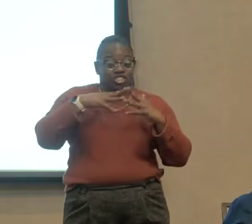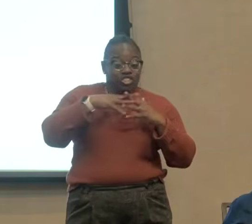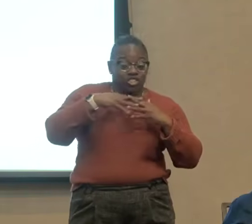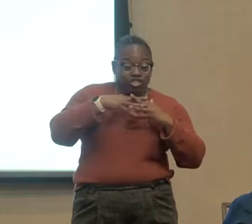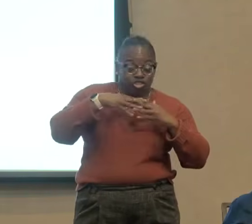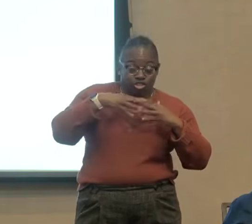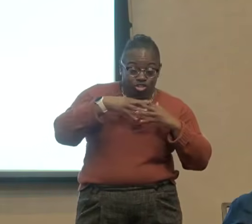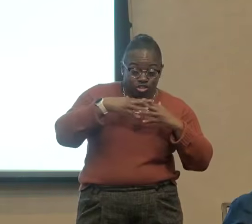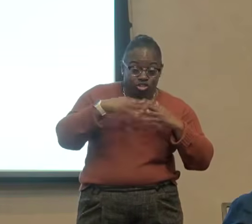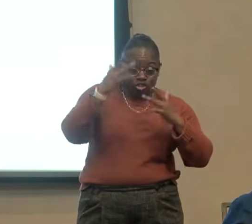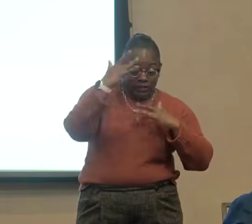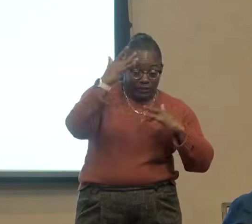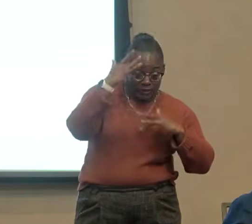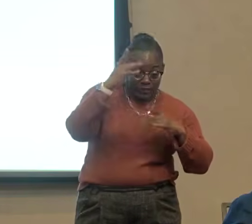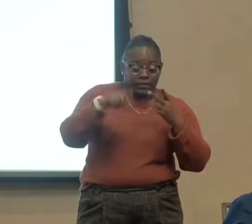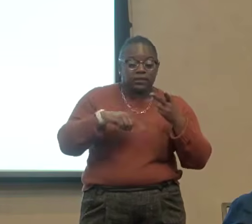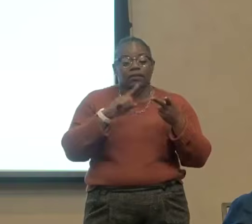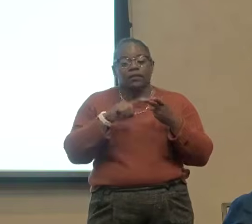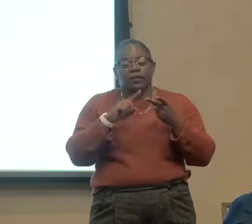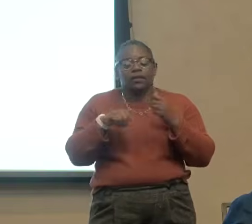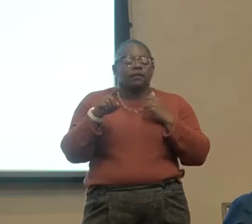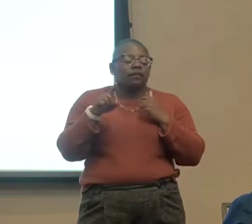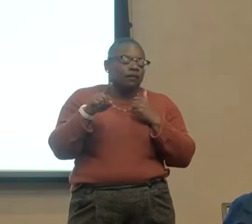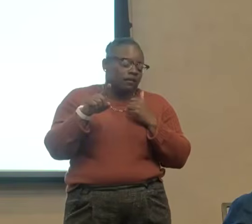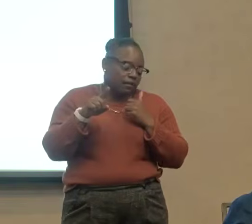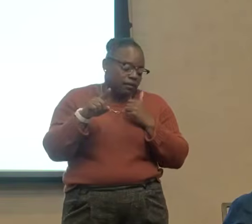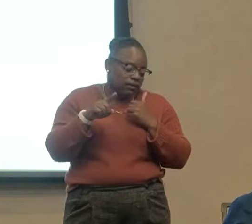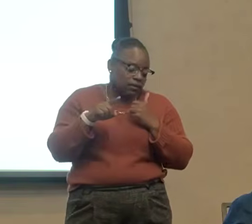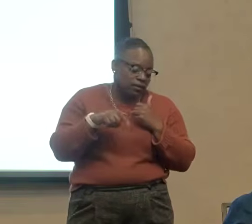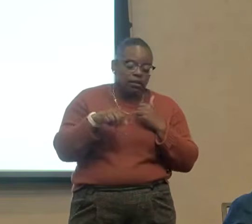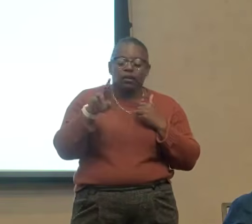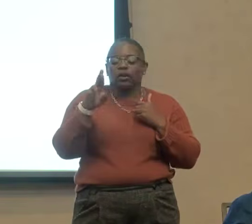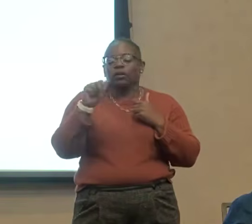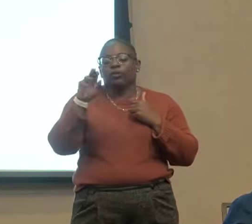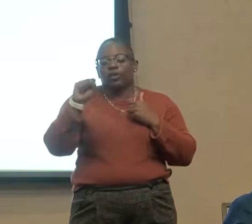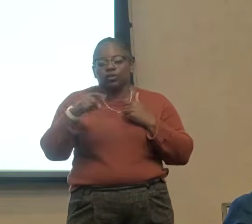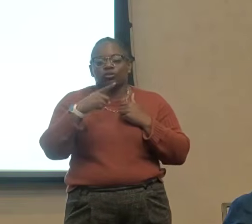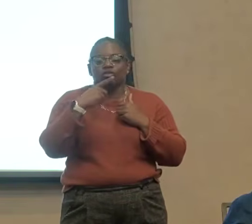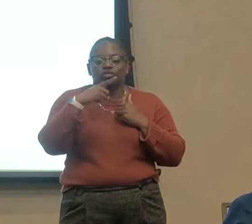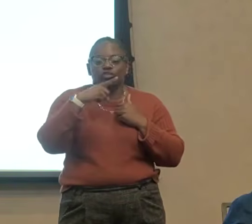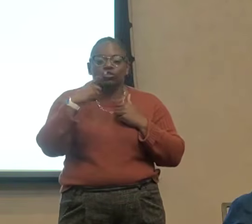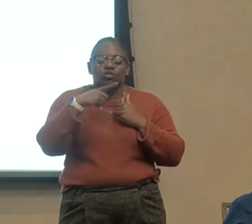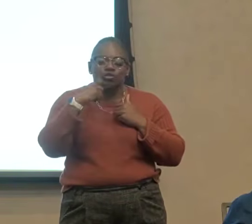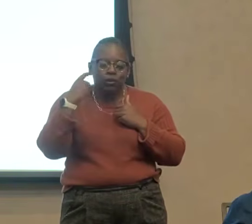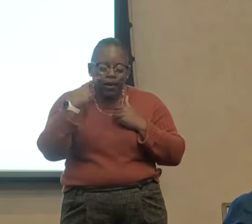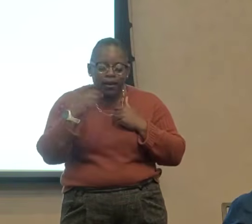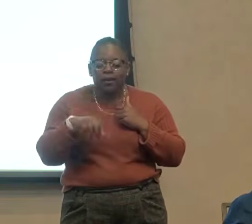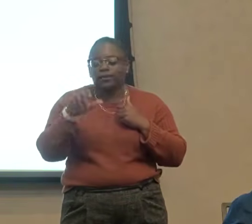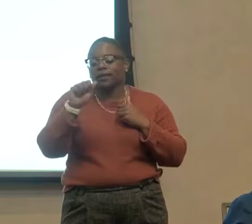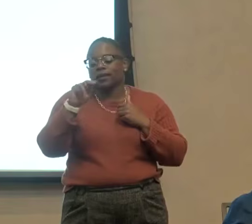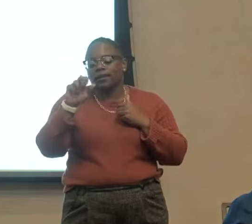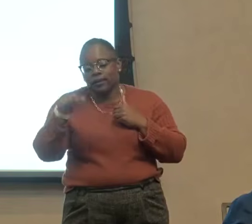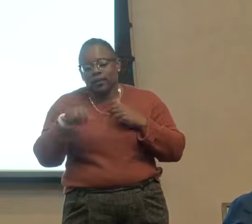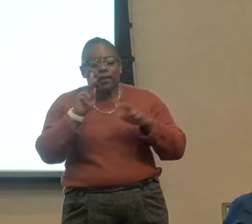disease, where you don't meet criteria, but you have, let's say, Raynaud's or dry eyes with ANA. There